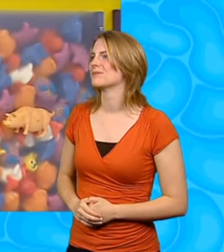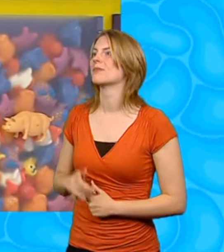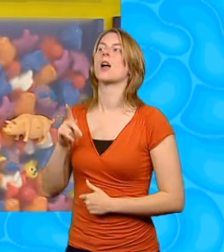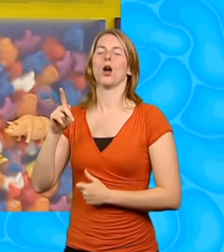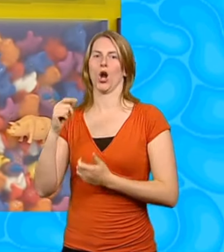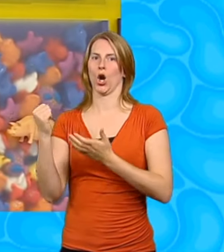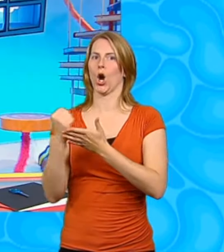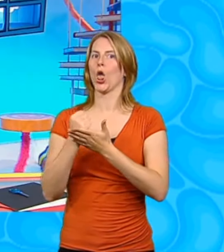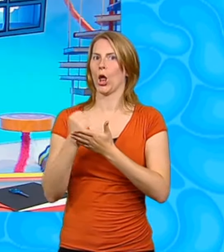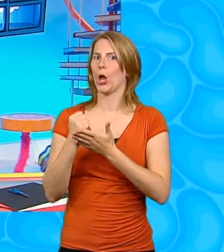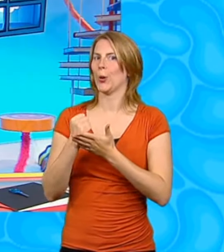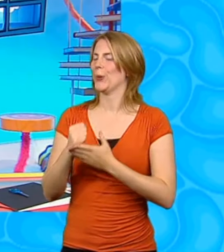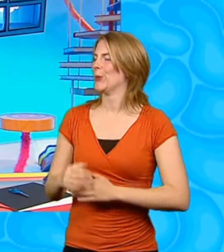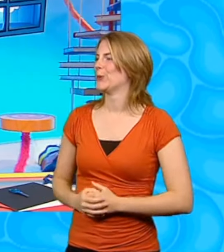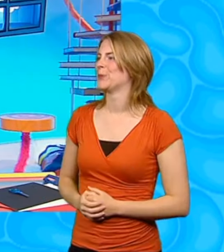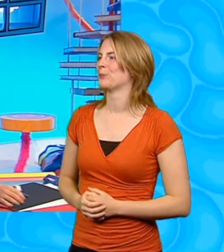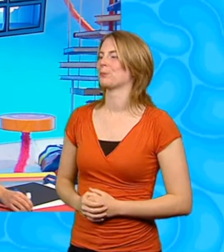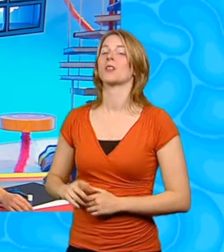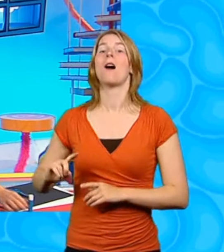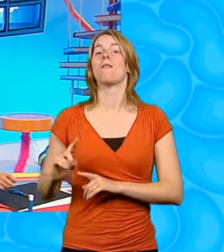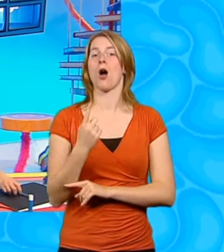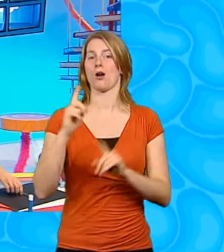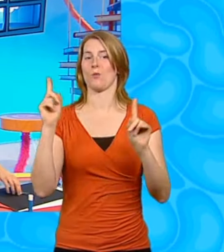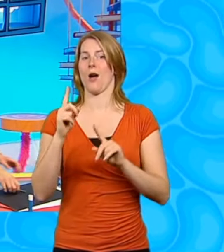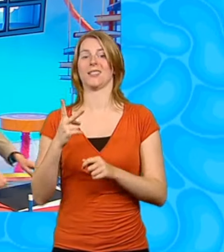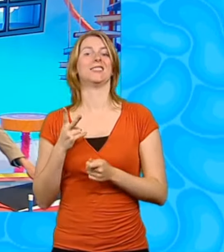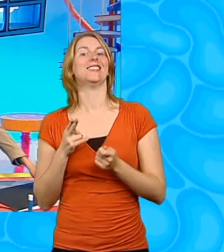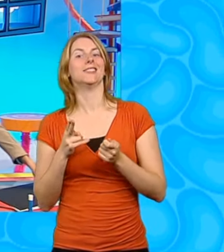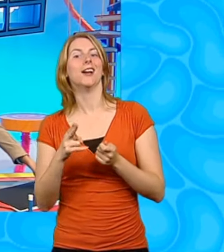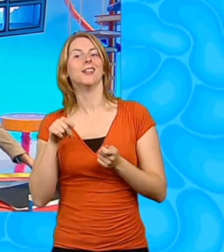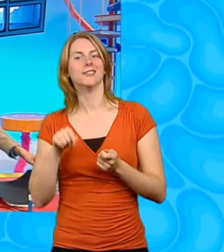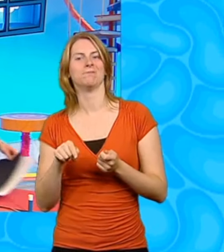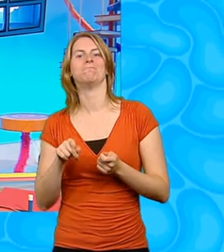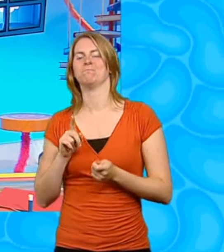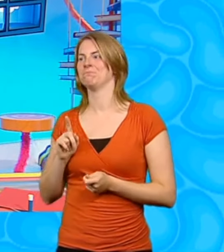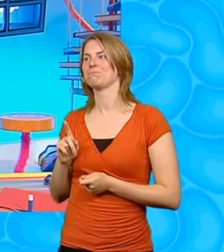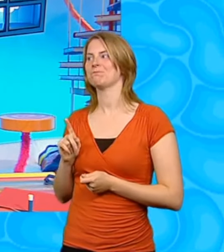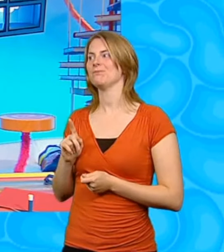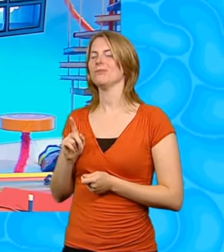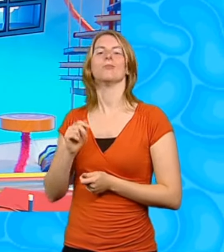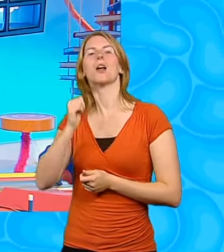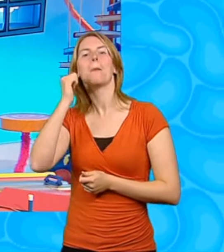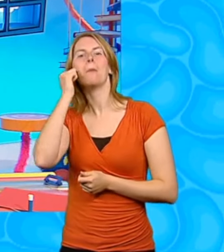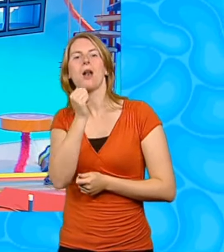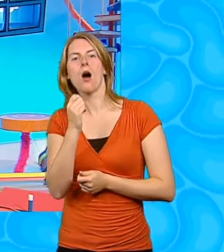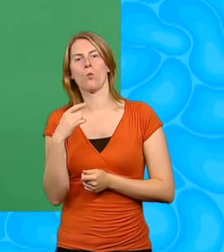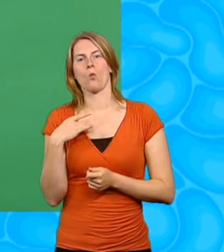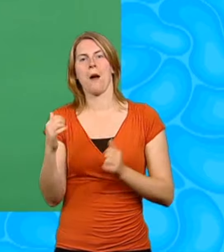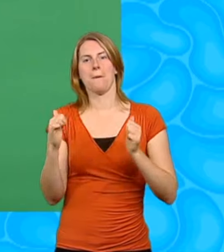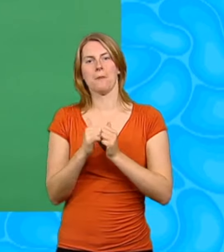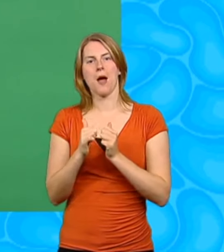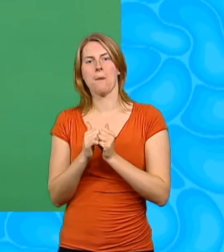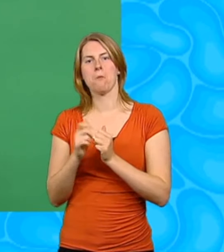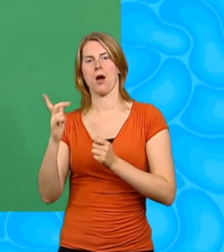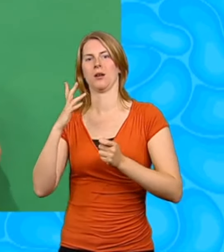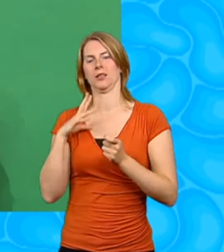And some glue. First, take some scissors and your black and white paper and cut both pieces